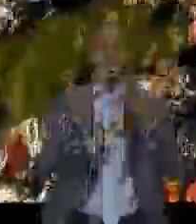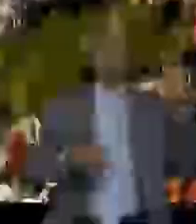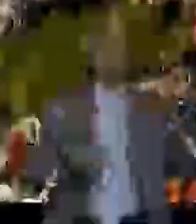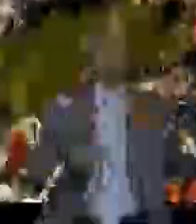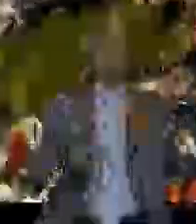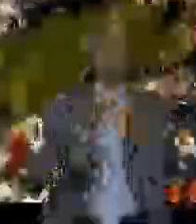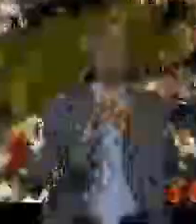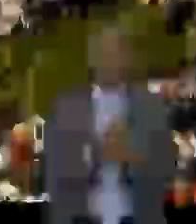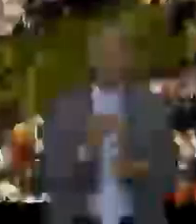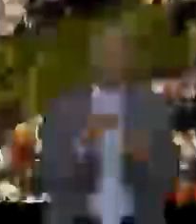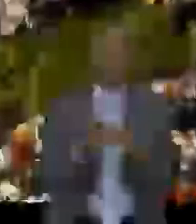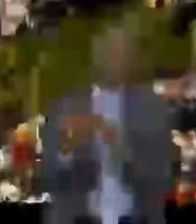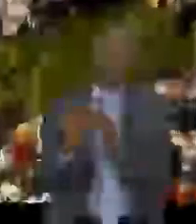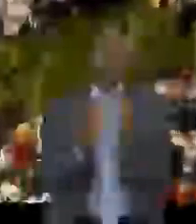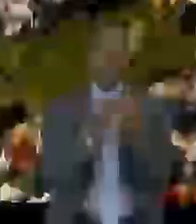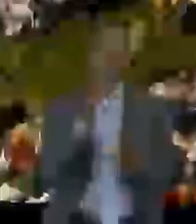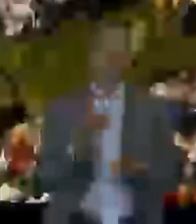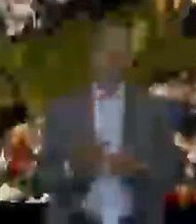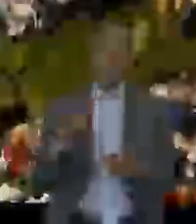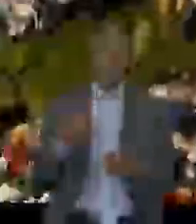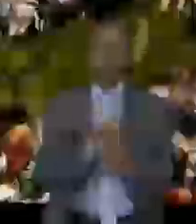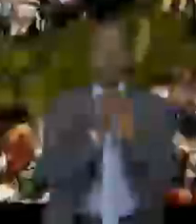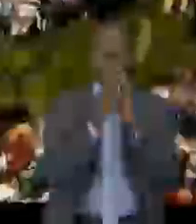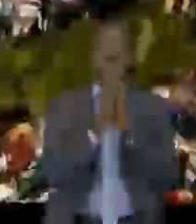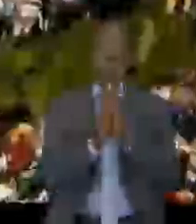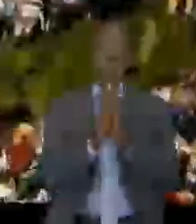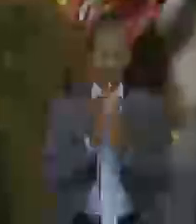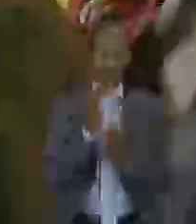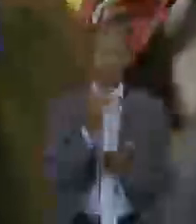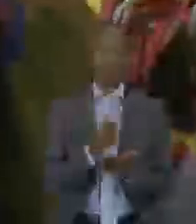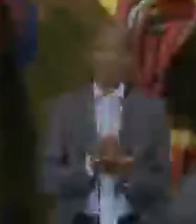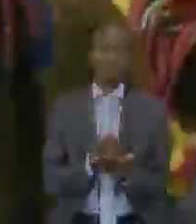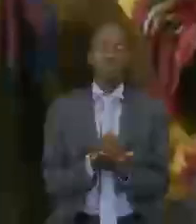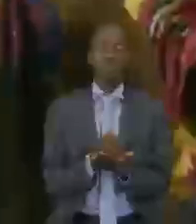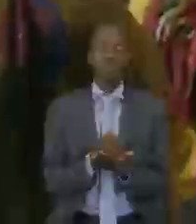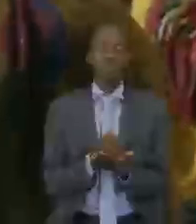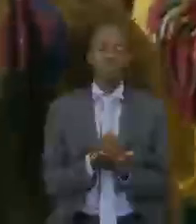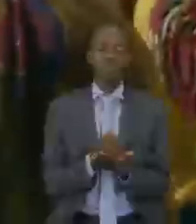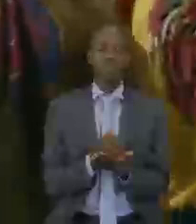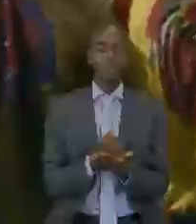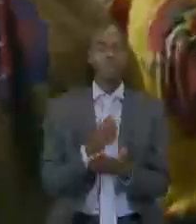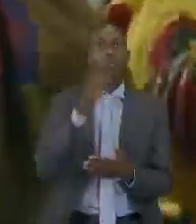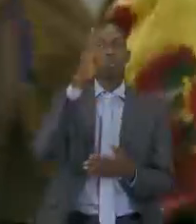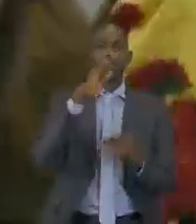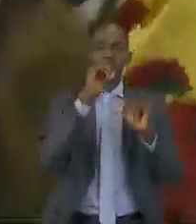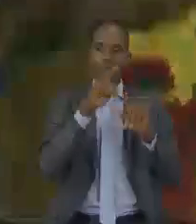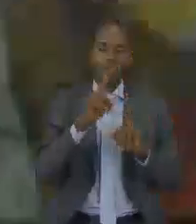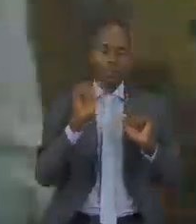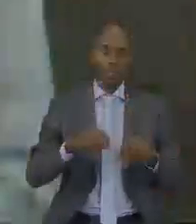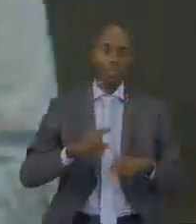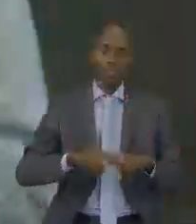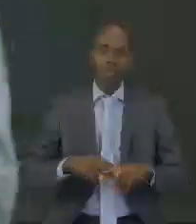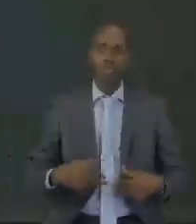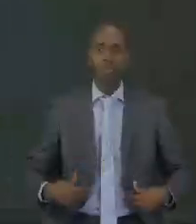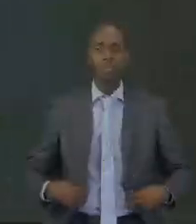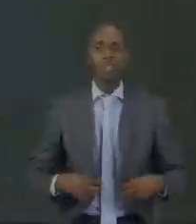answer. In Jesus' name we pray. Amen. God bless you. You can sit down